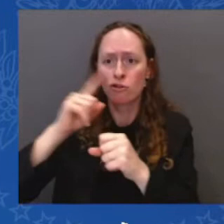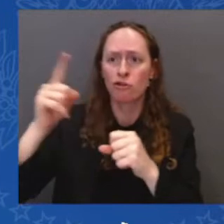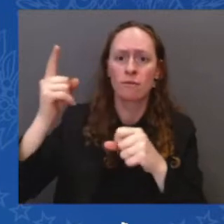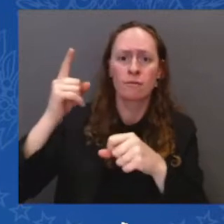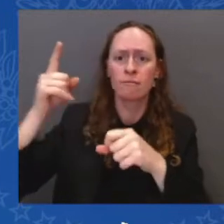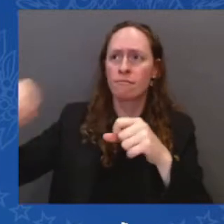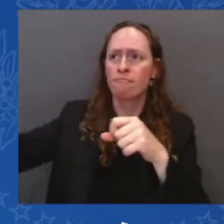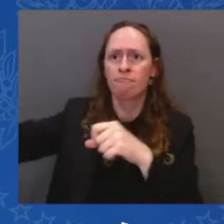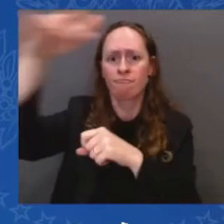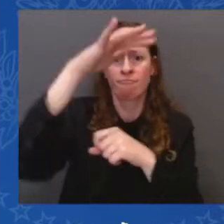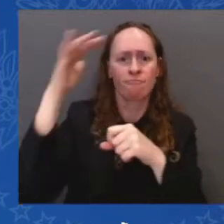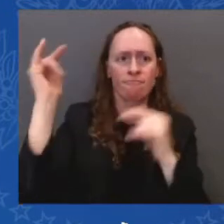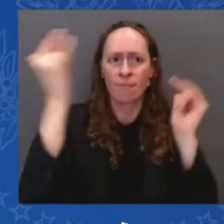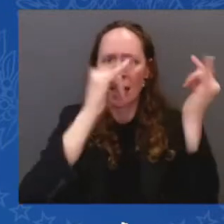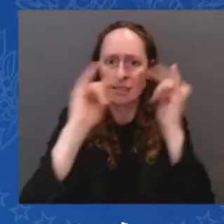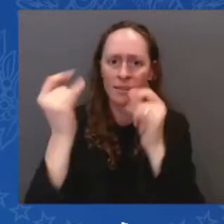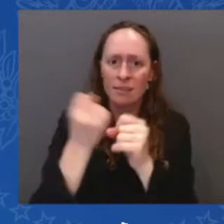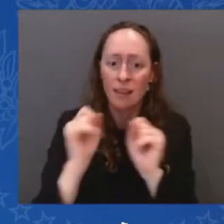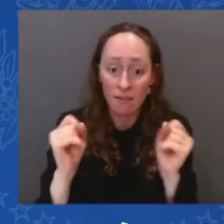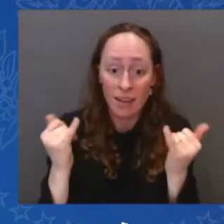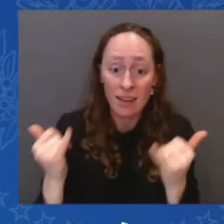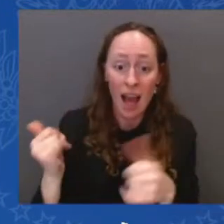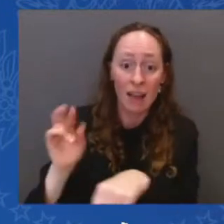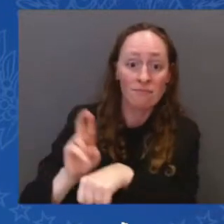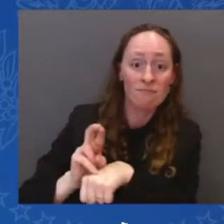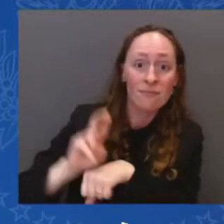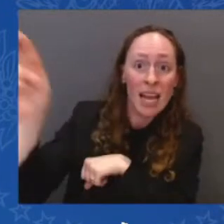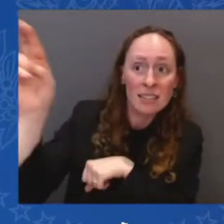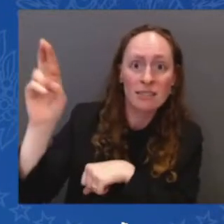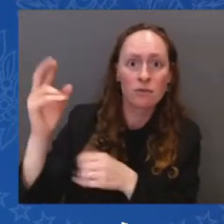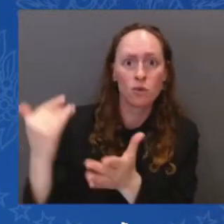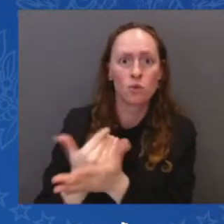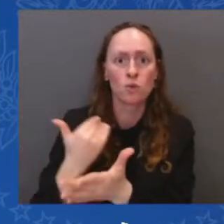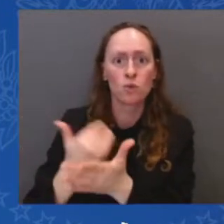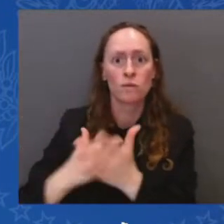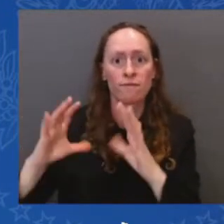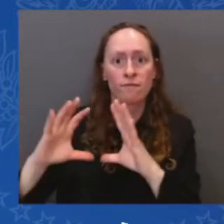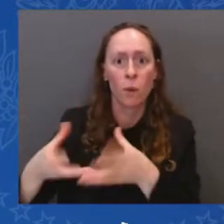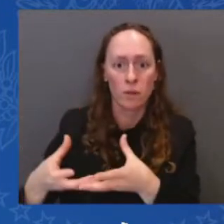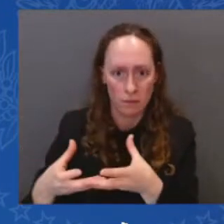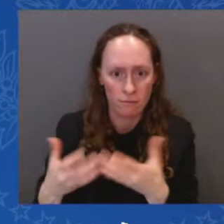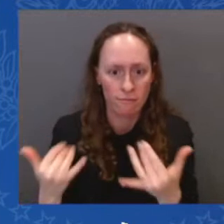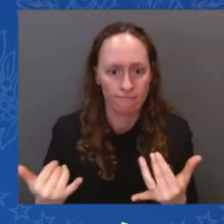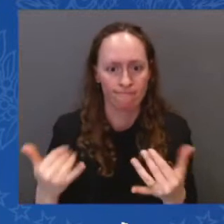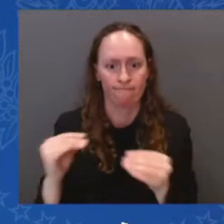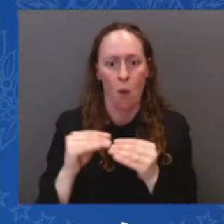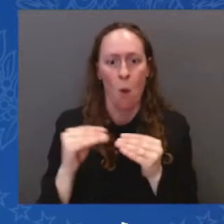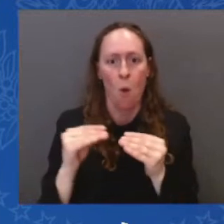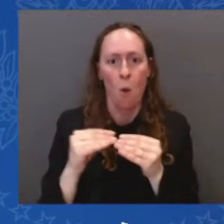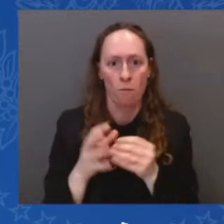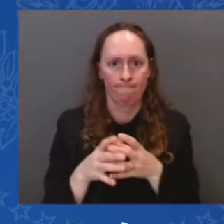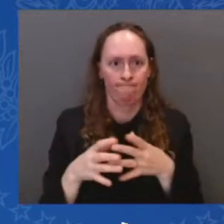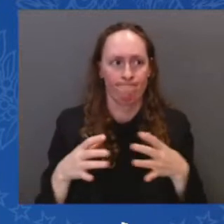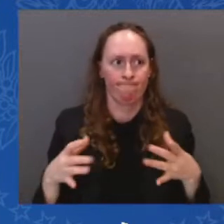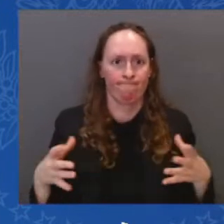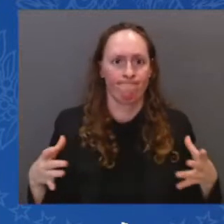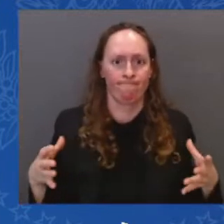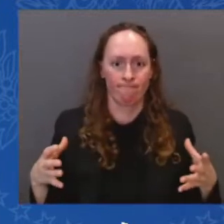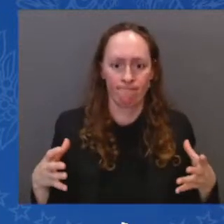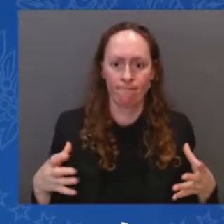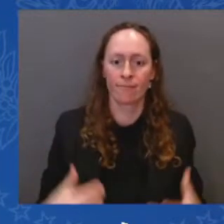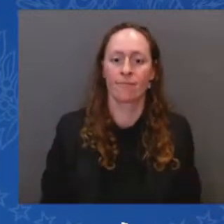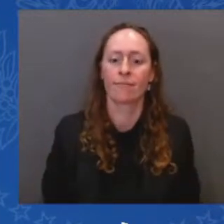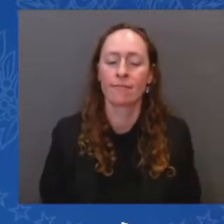expanding into that new domain. And our Army and Marines are currently forward deployed